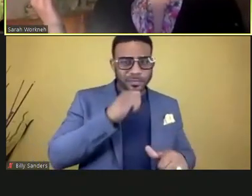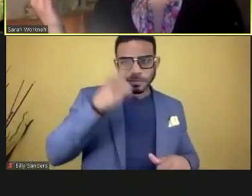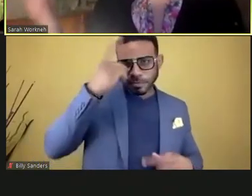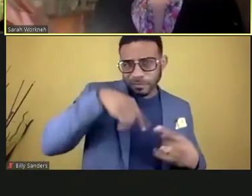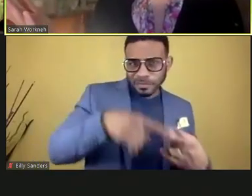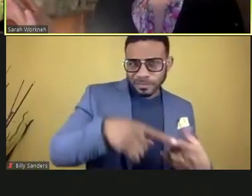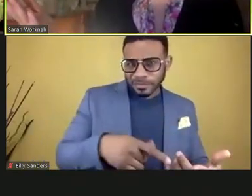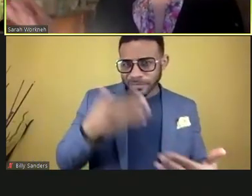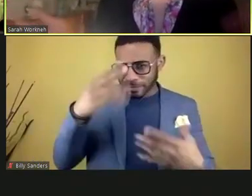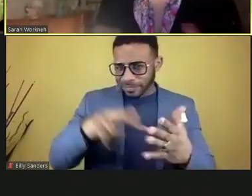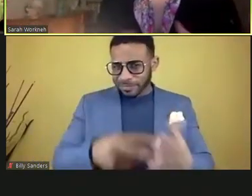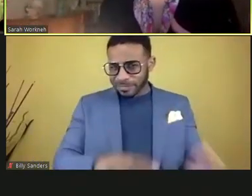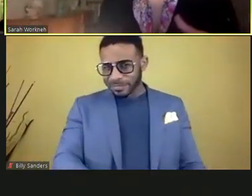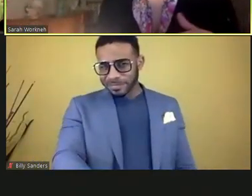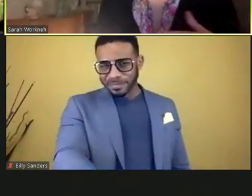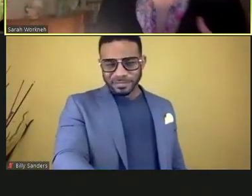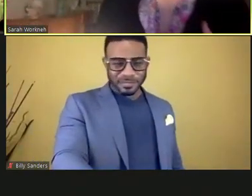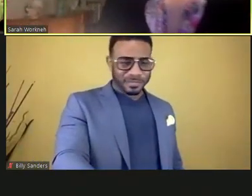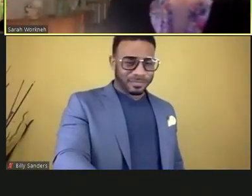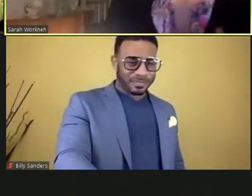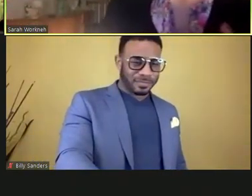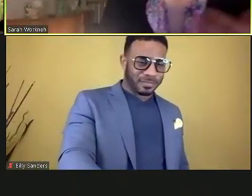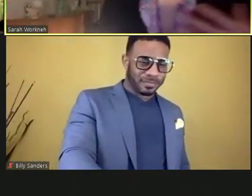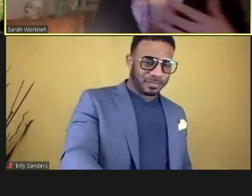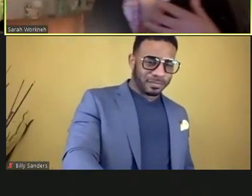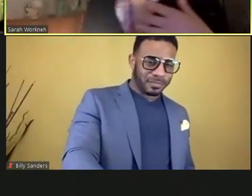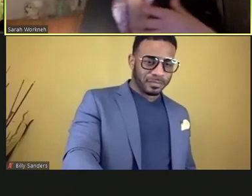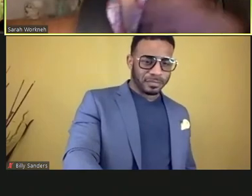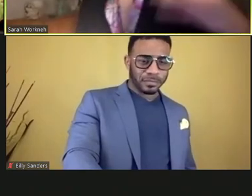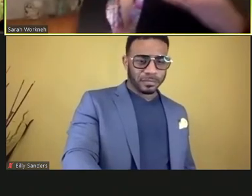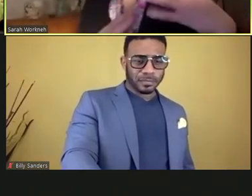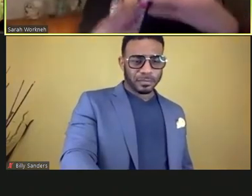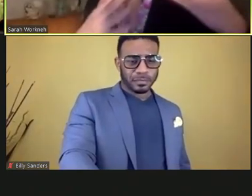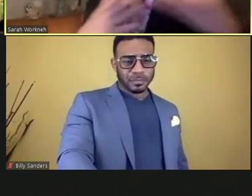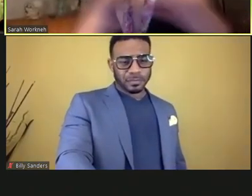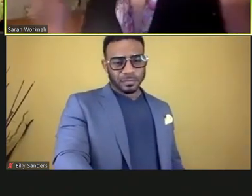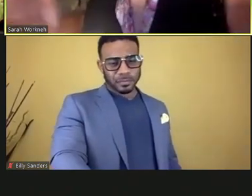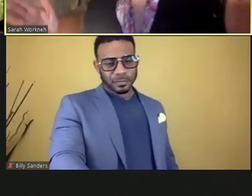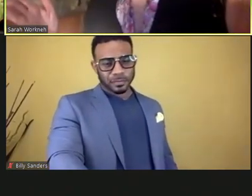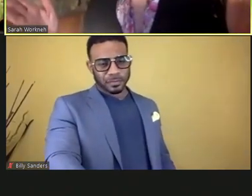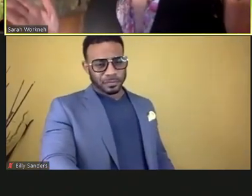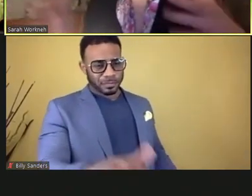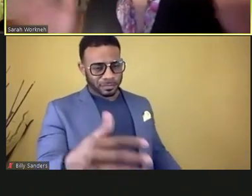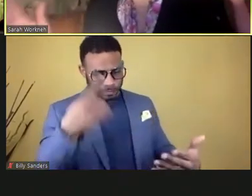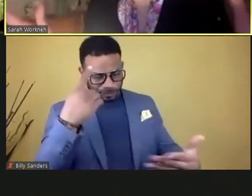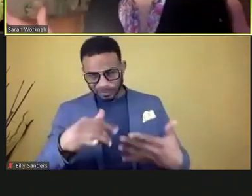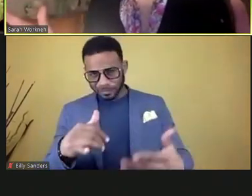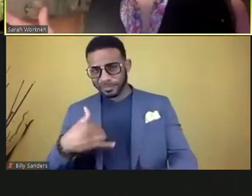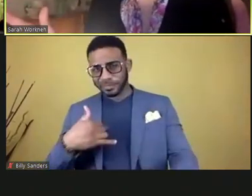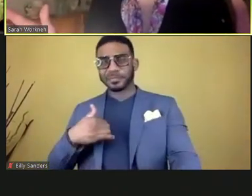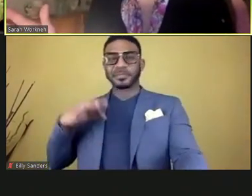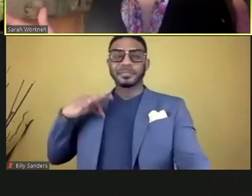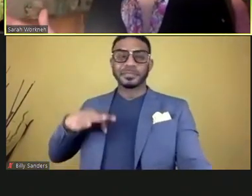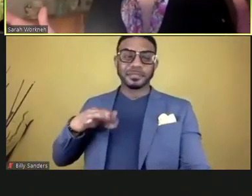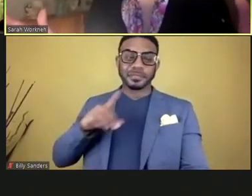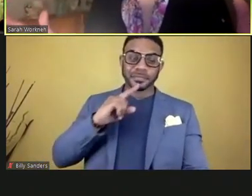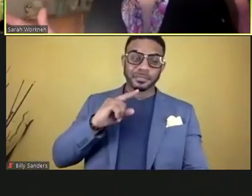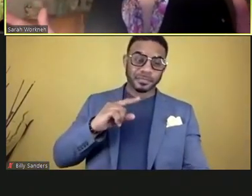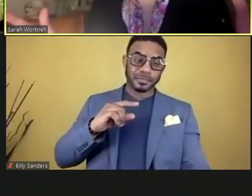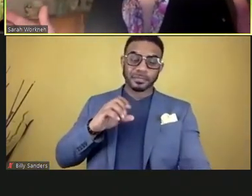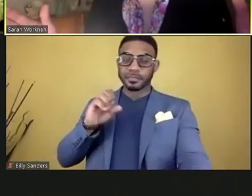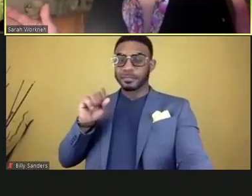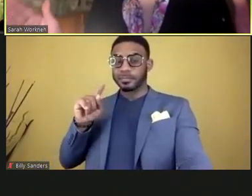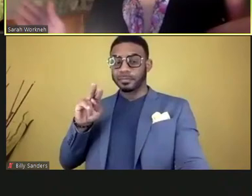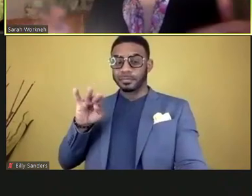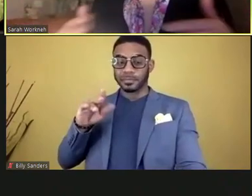think of, right? And so I think kind of, you know, I've had the benefit of being at Skowhegan for